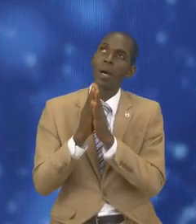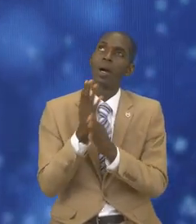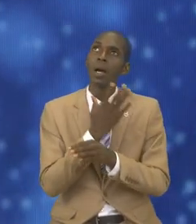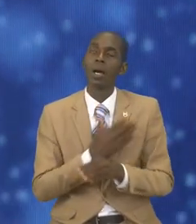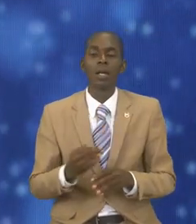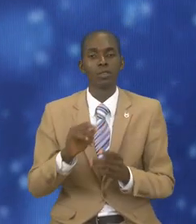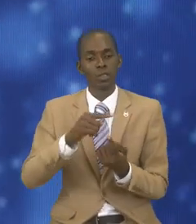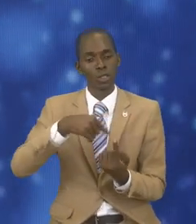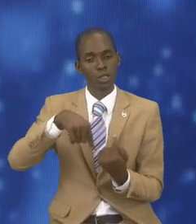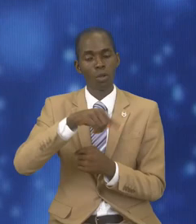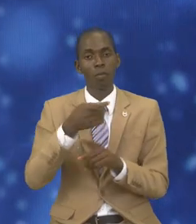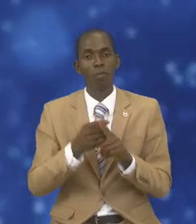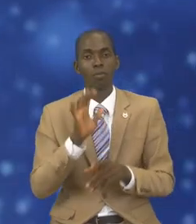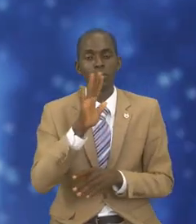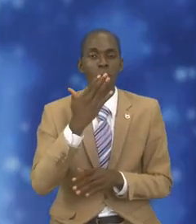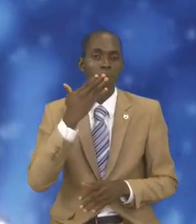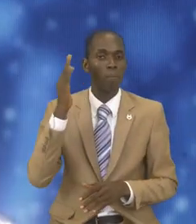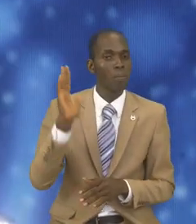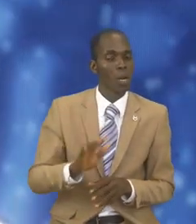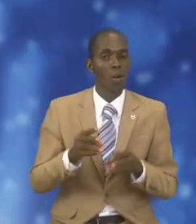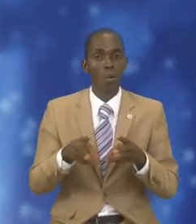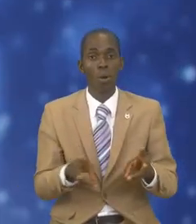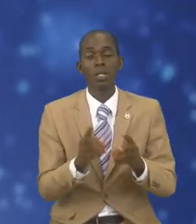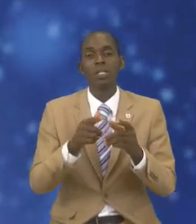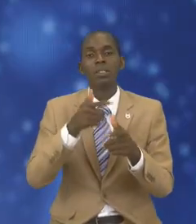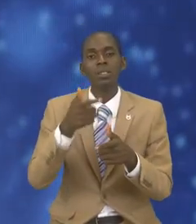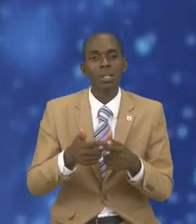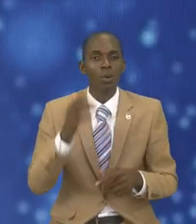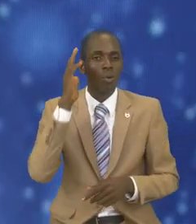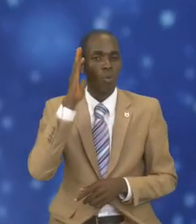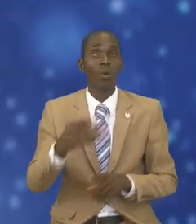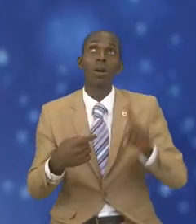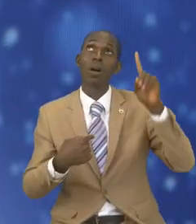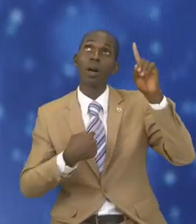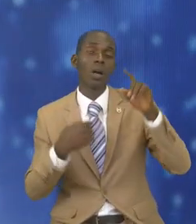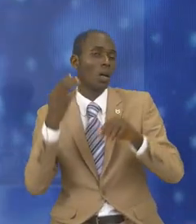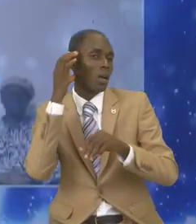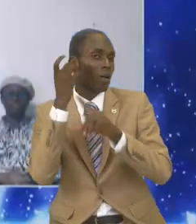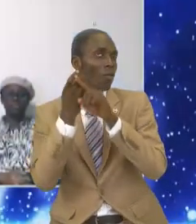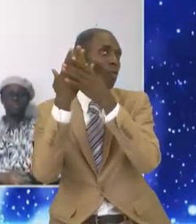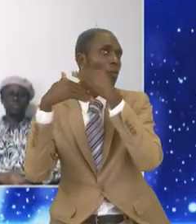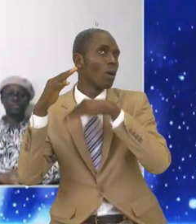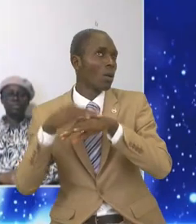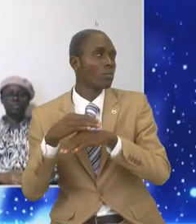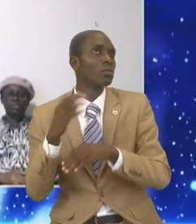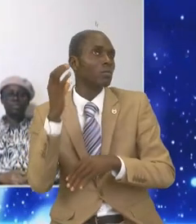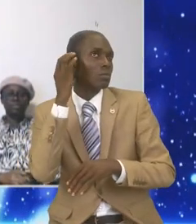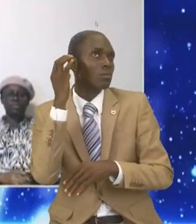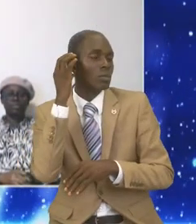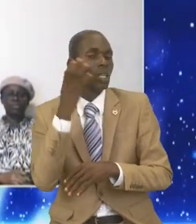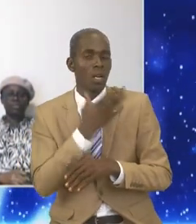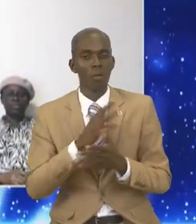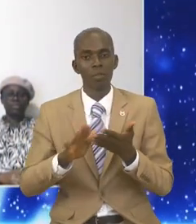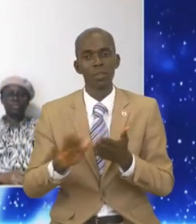turn from their wicked ways, then will I hear from heaven and I will forgive their